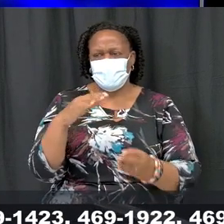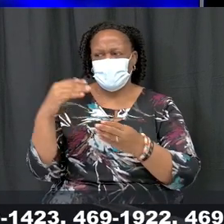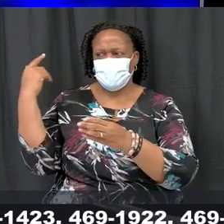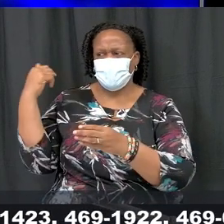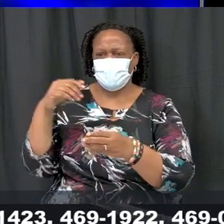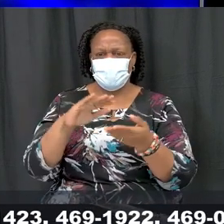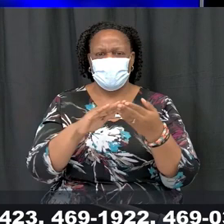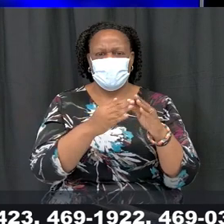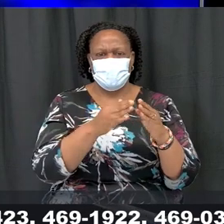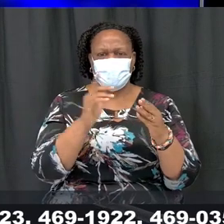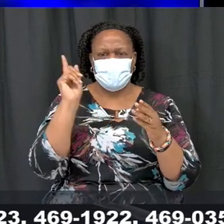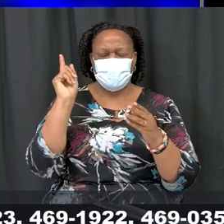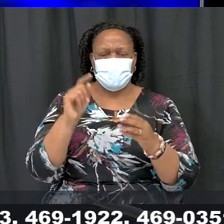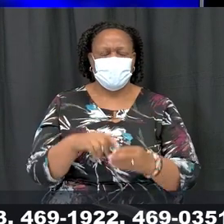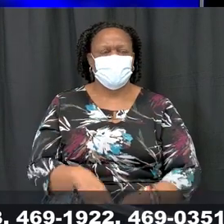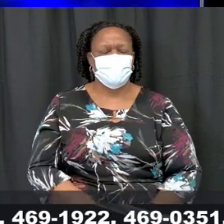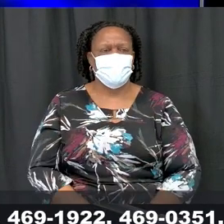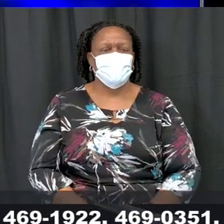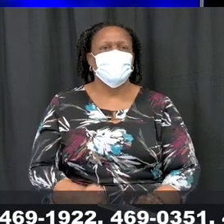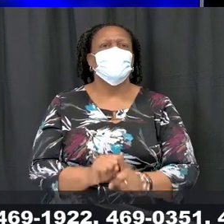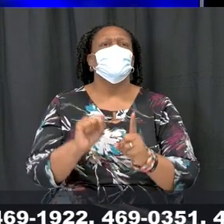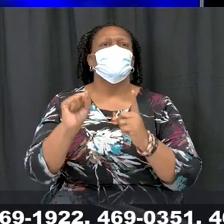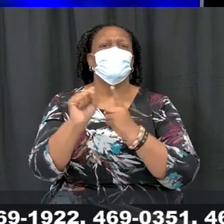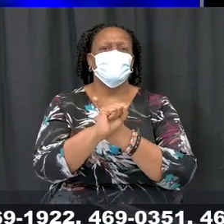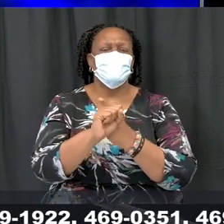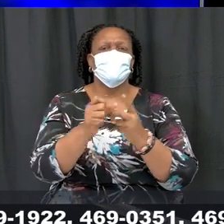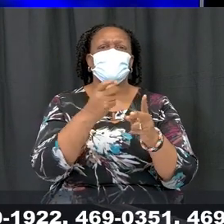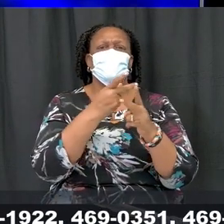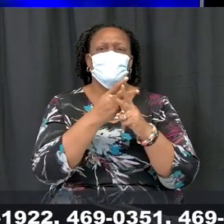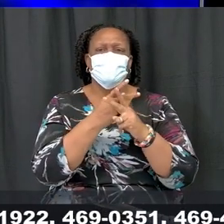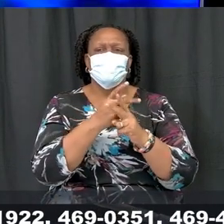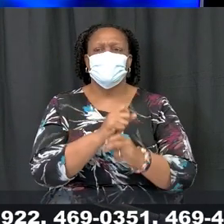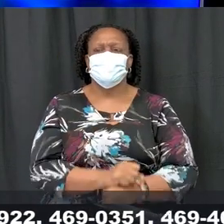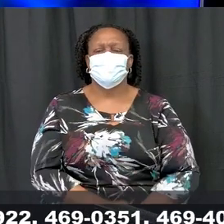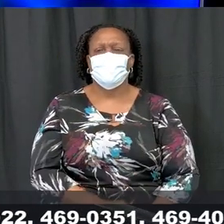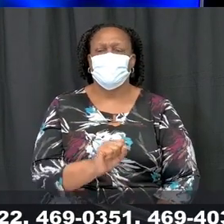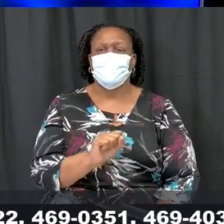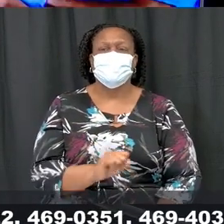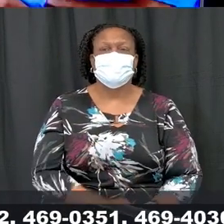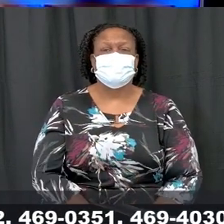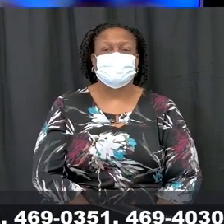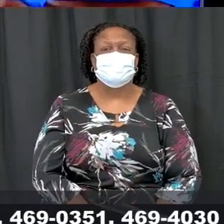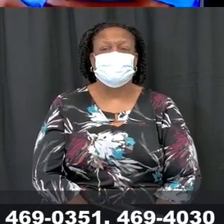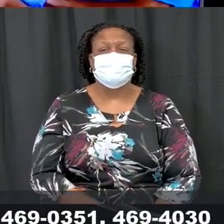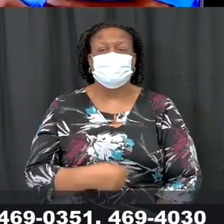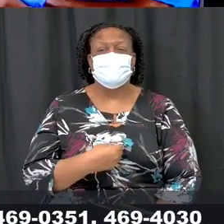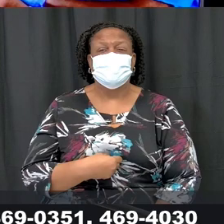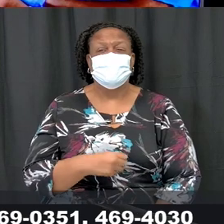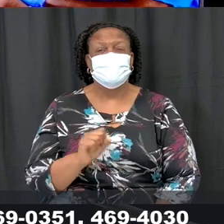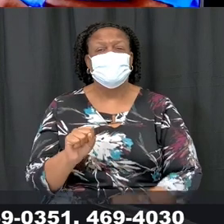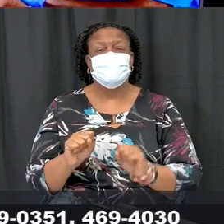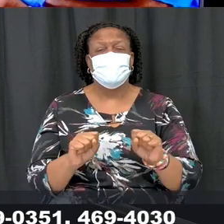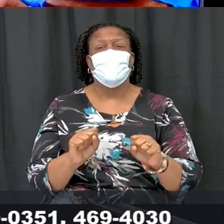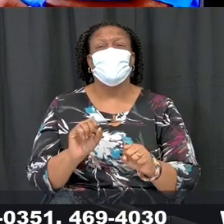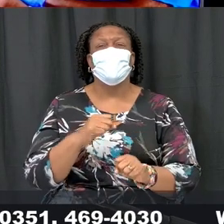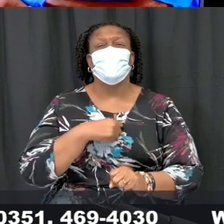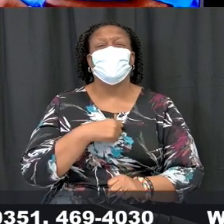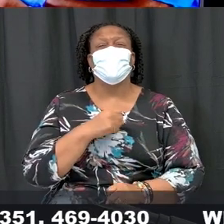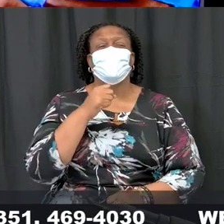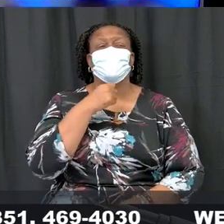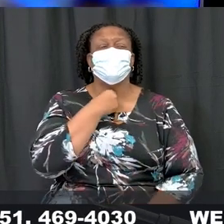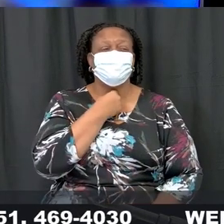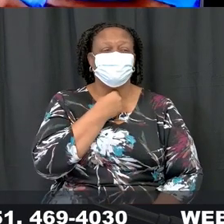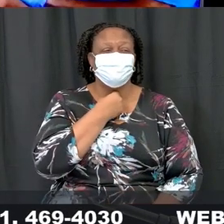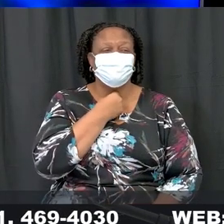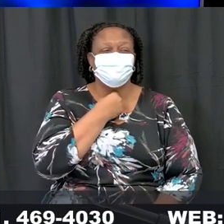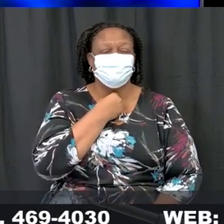that states clearly that the Chief Medical Officer, precisely as the quarantine authority, has within her powers the ability